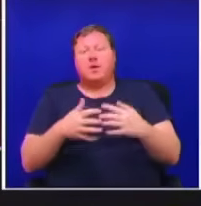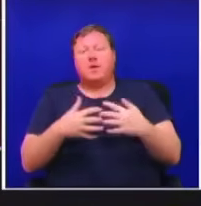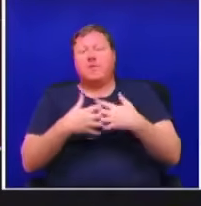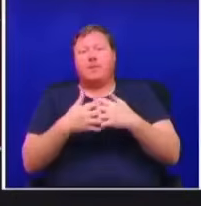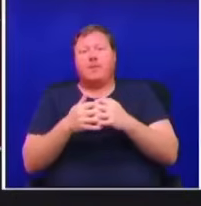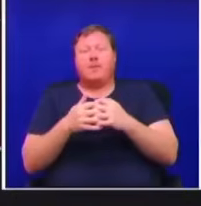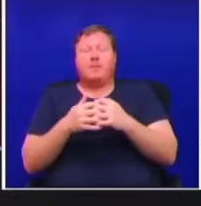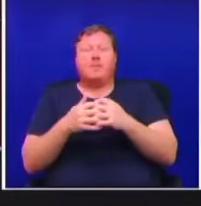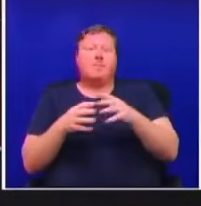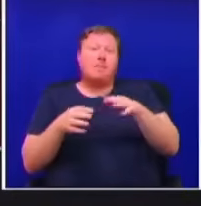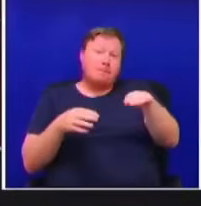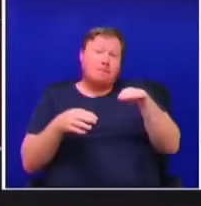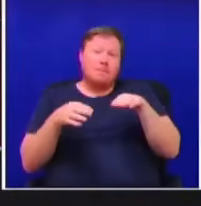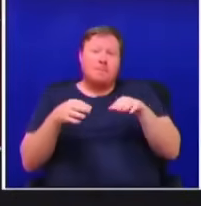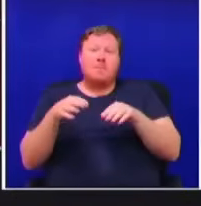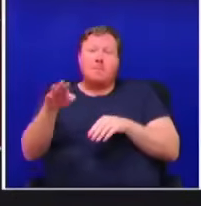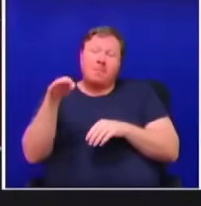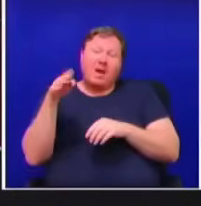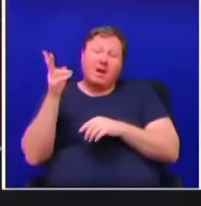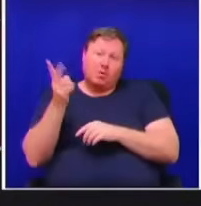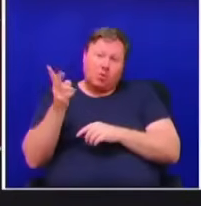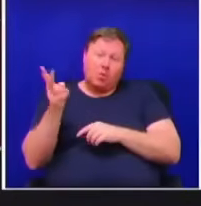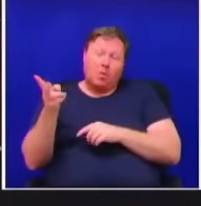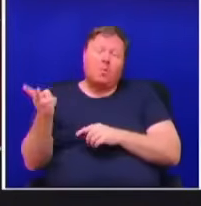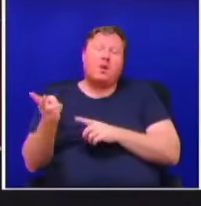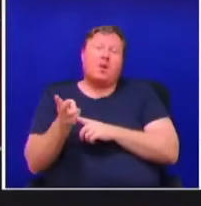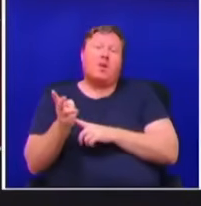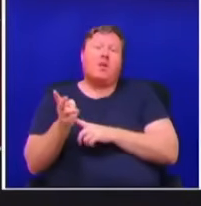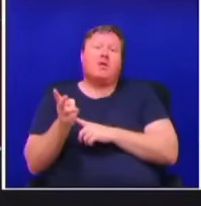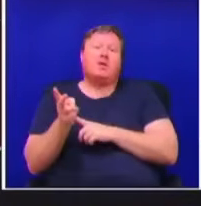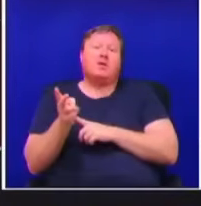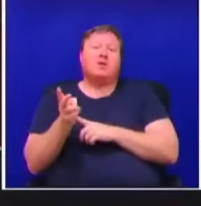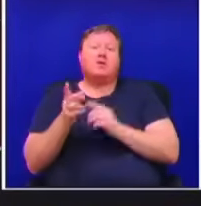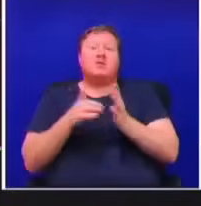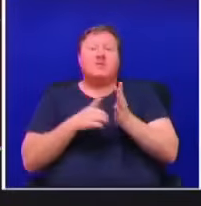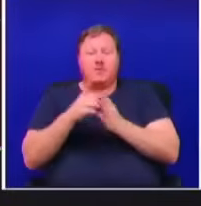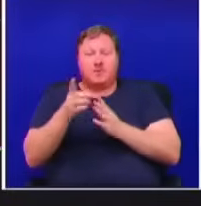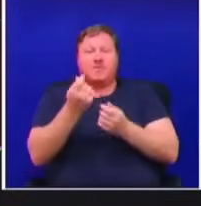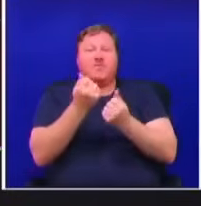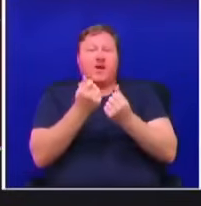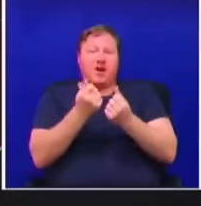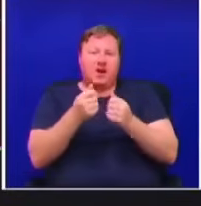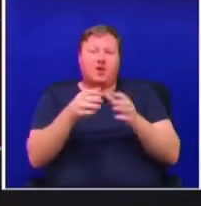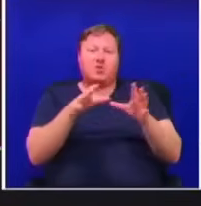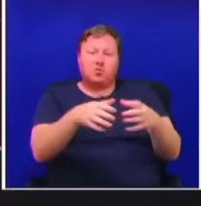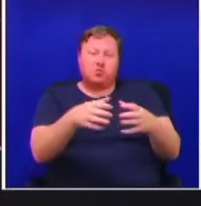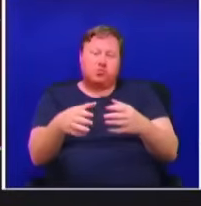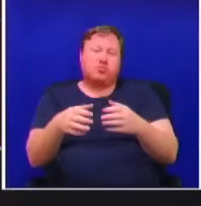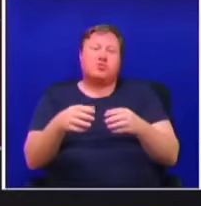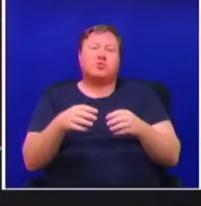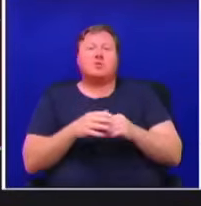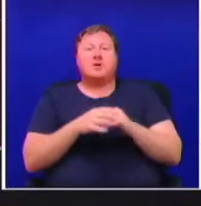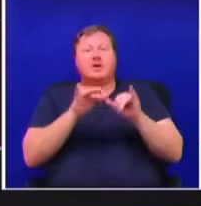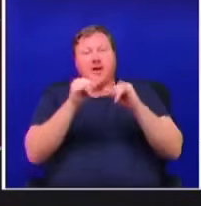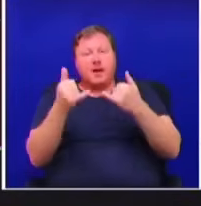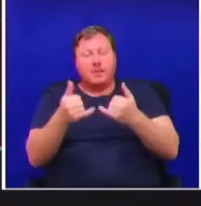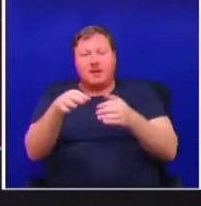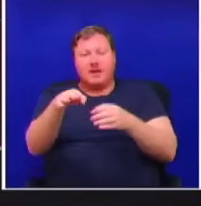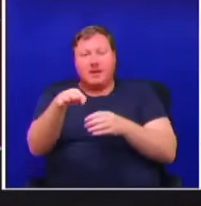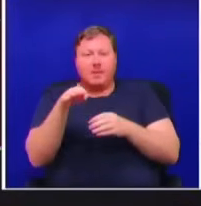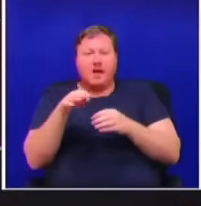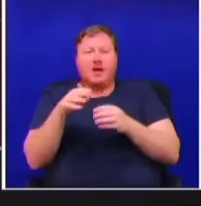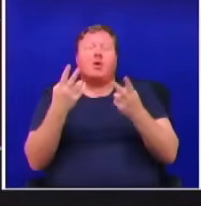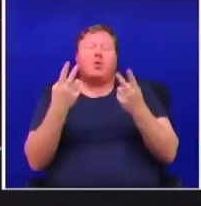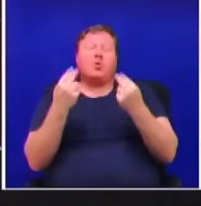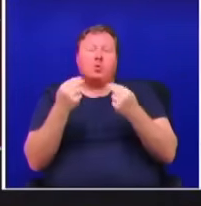commercial banks, development finance institutions, cooperative banks, and new digital